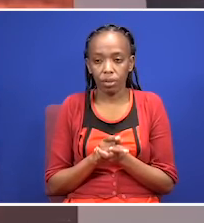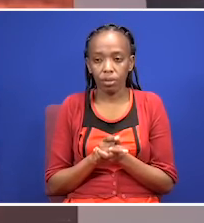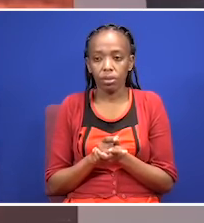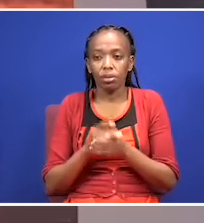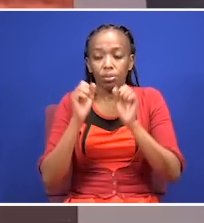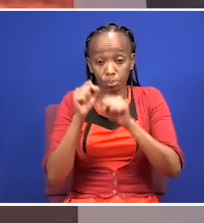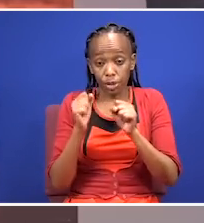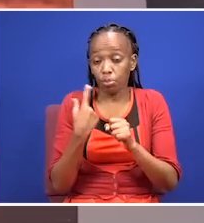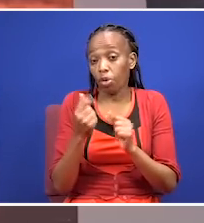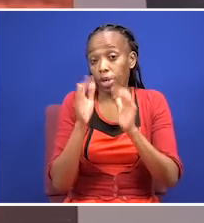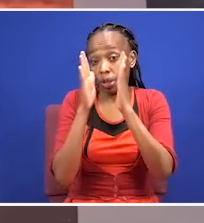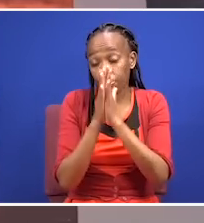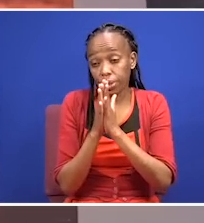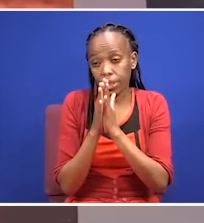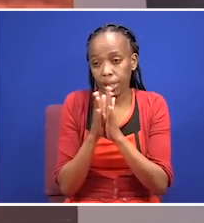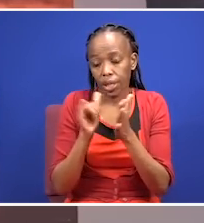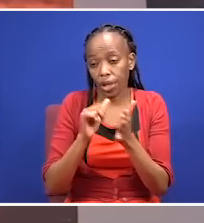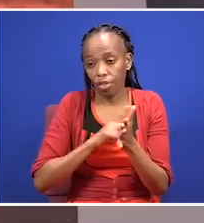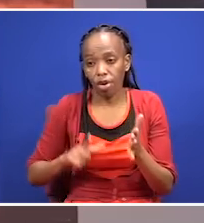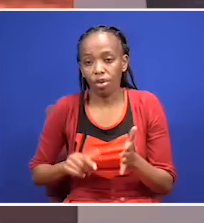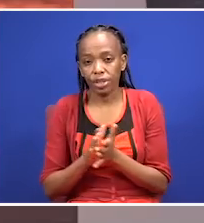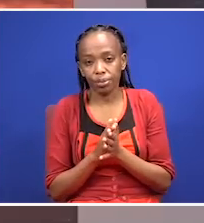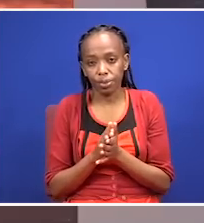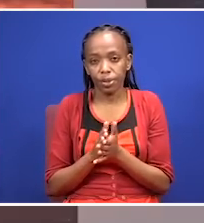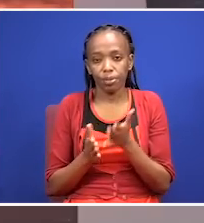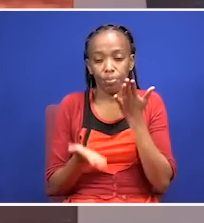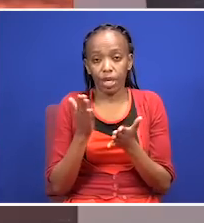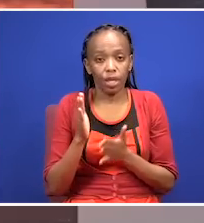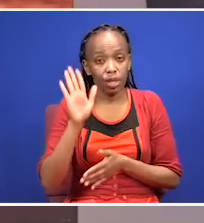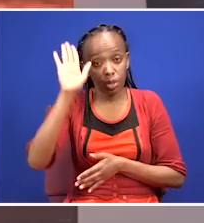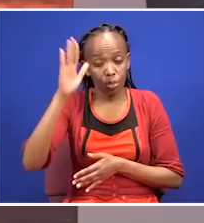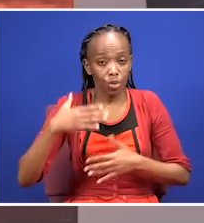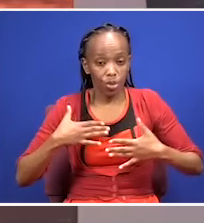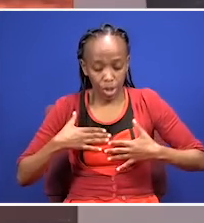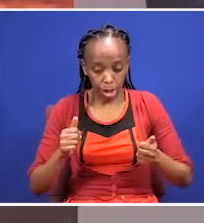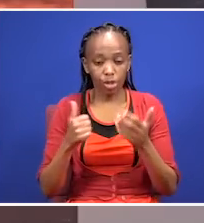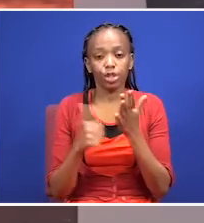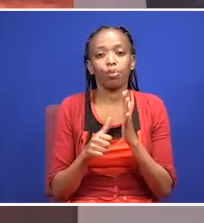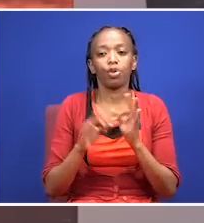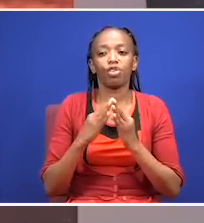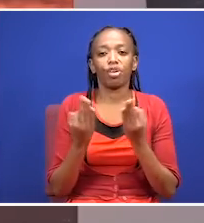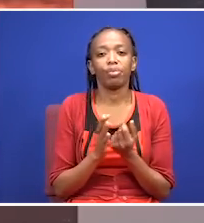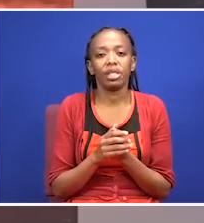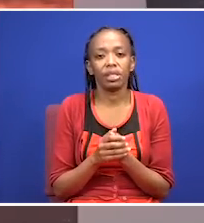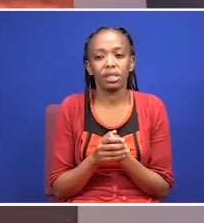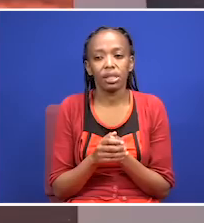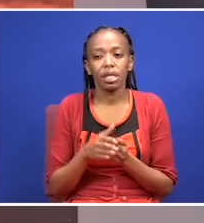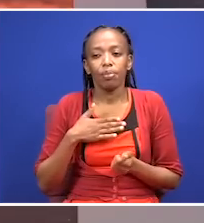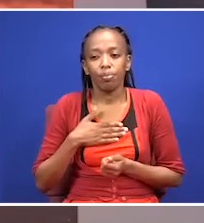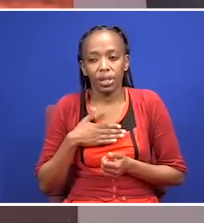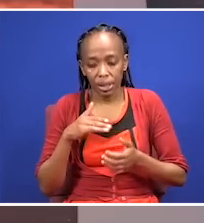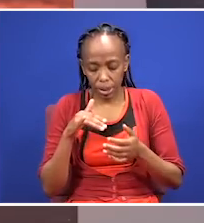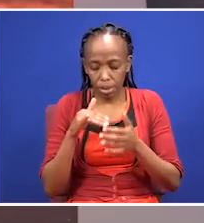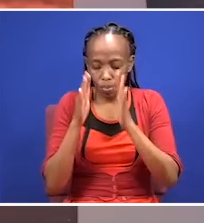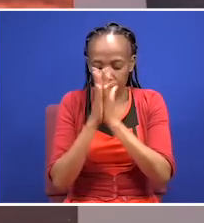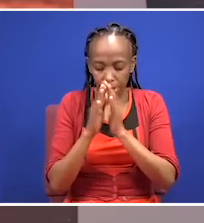i can only pray the lord may you heal troubled families kindly bow that head